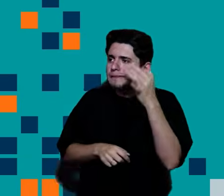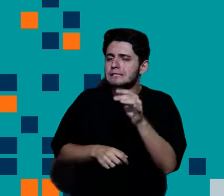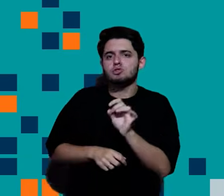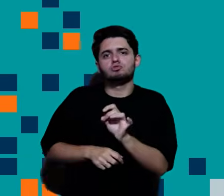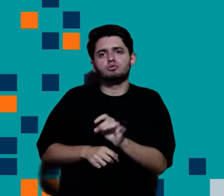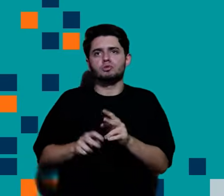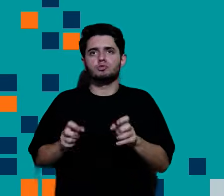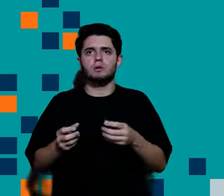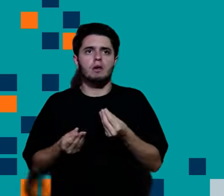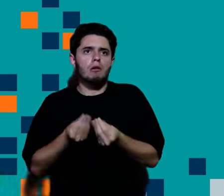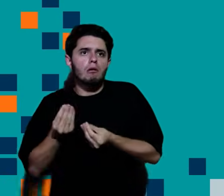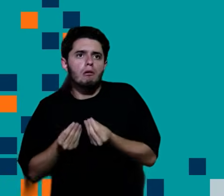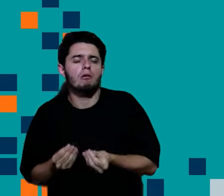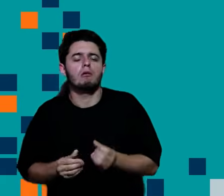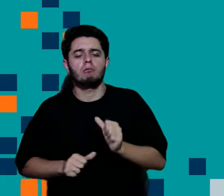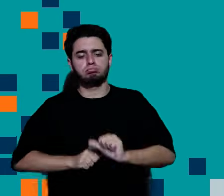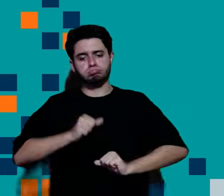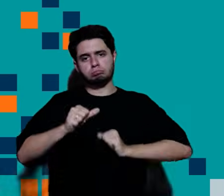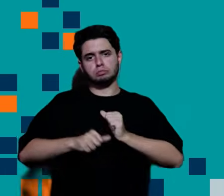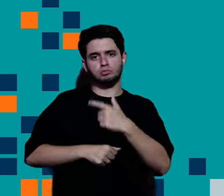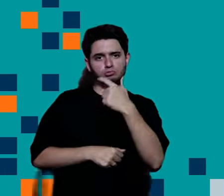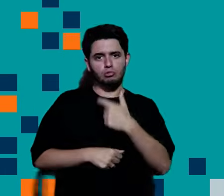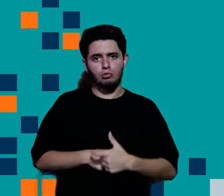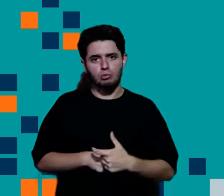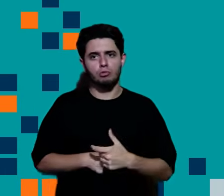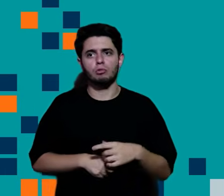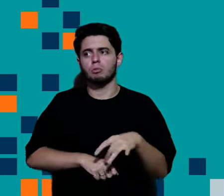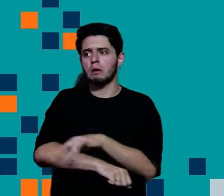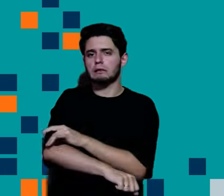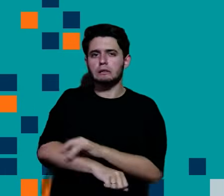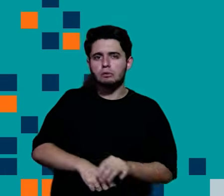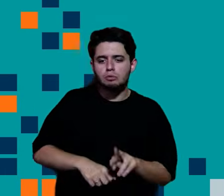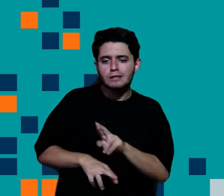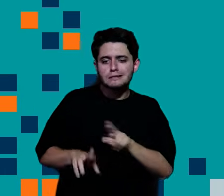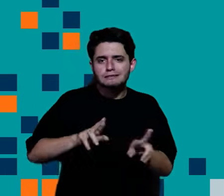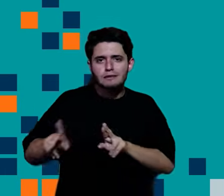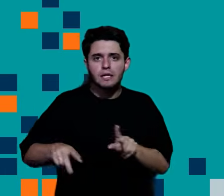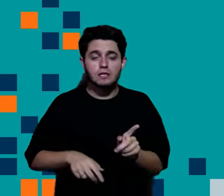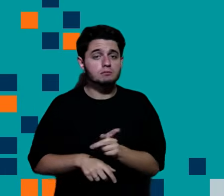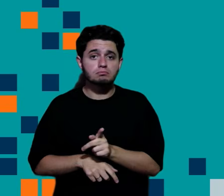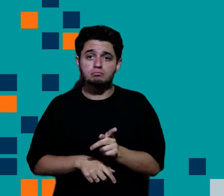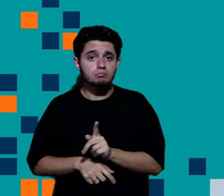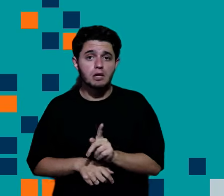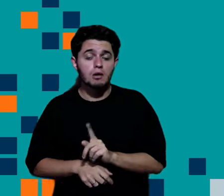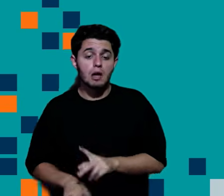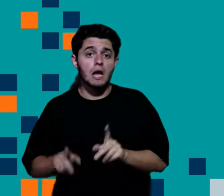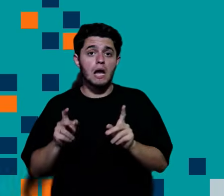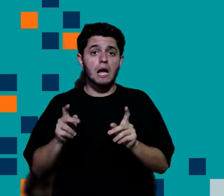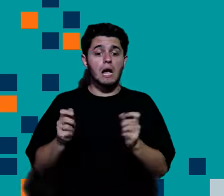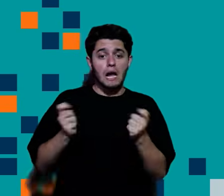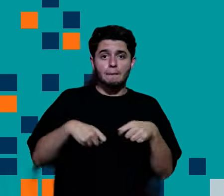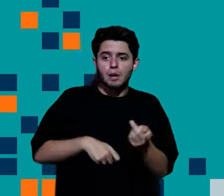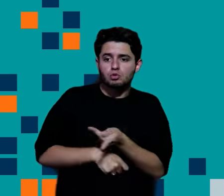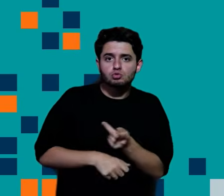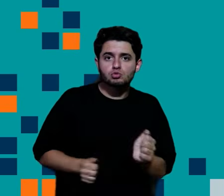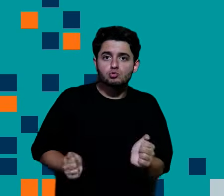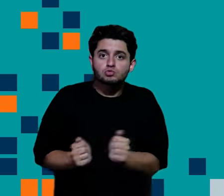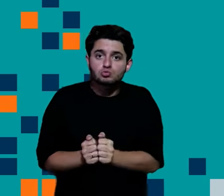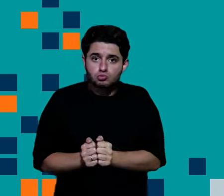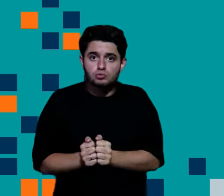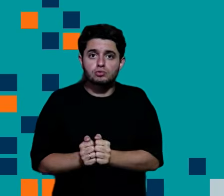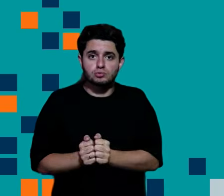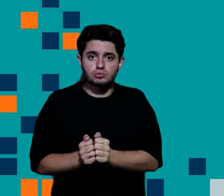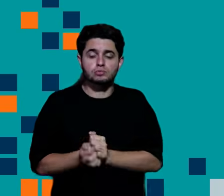surroundings affect us. We often think that we're separated and distinct. And I think that came out of the French philosopher,